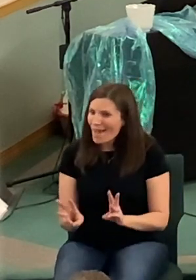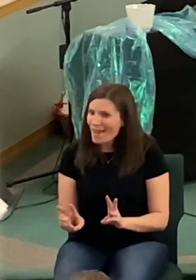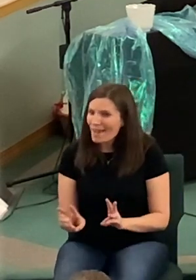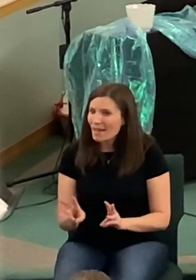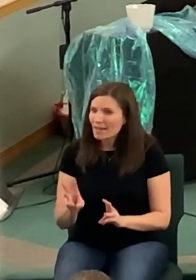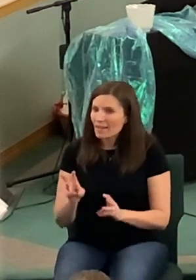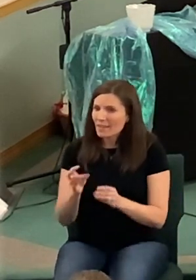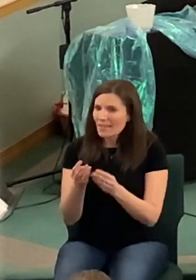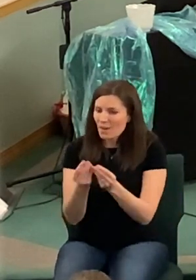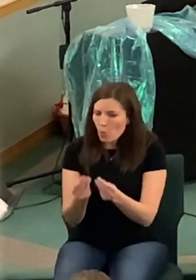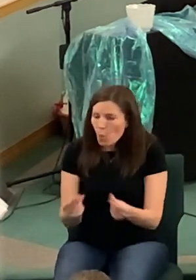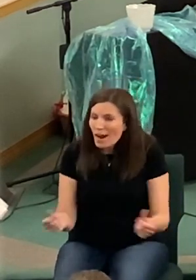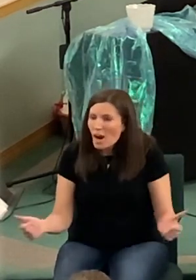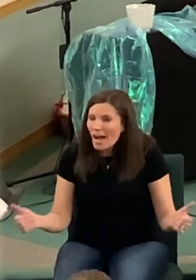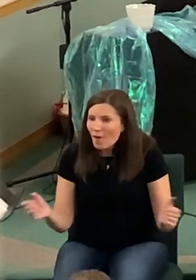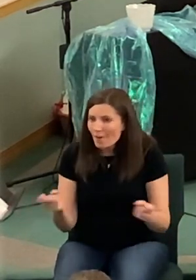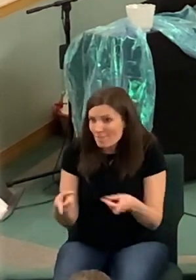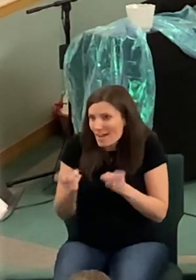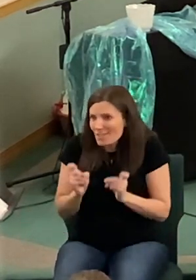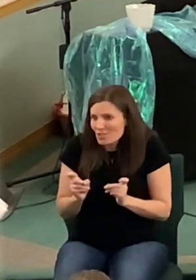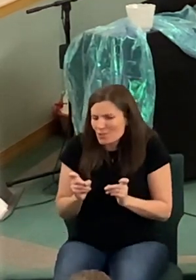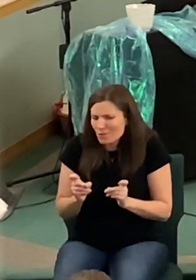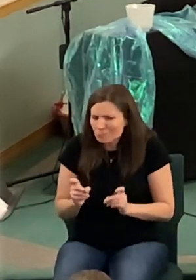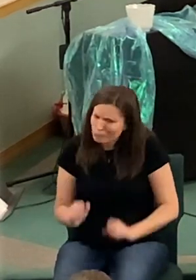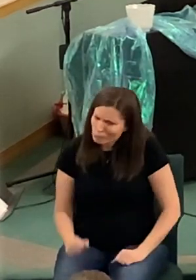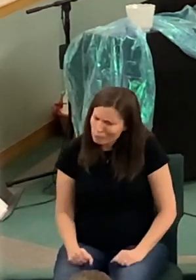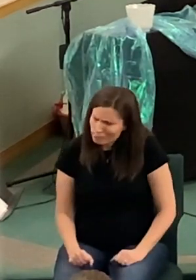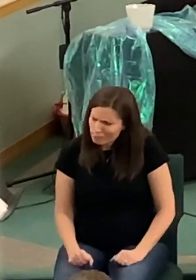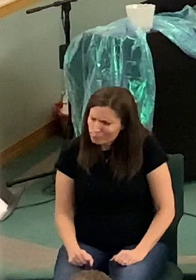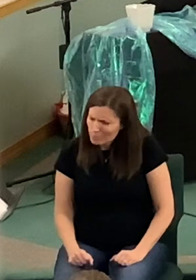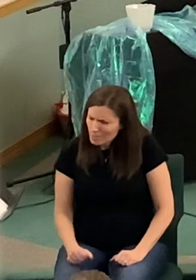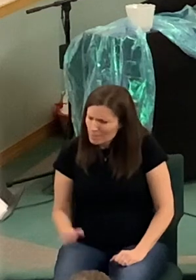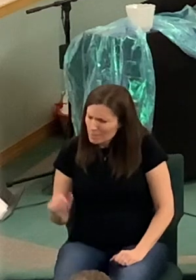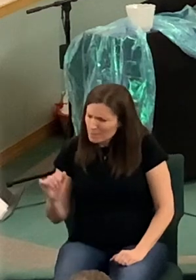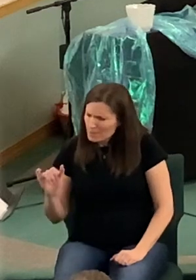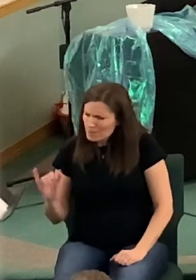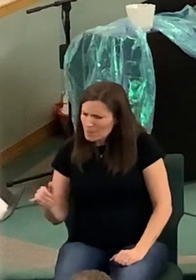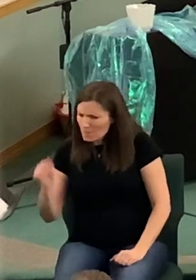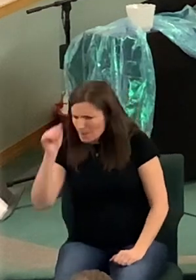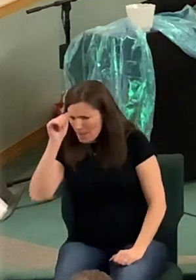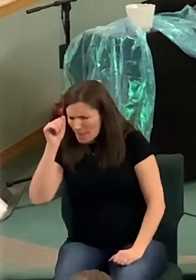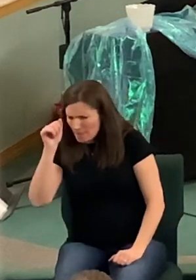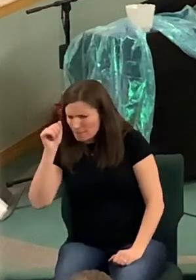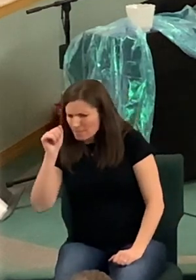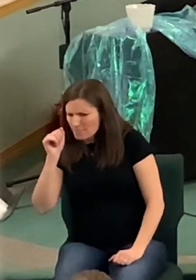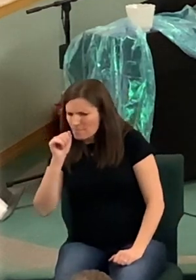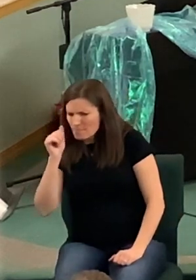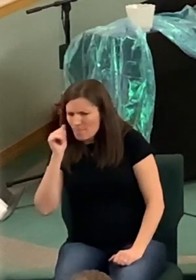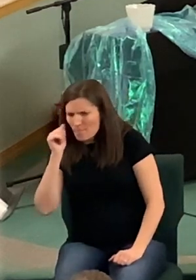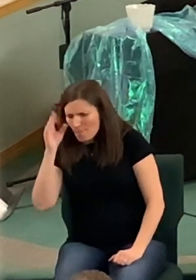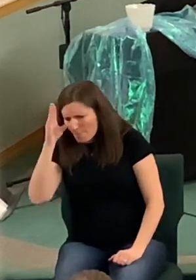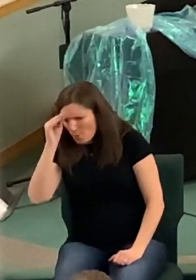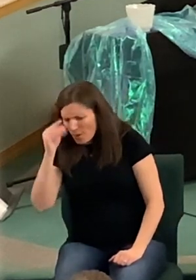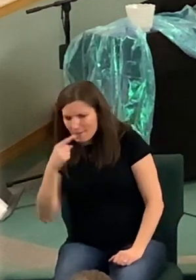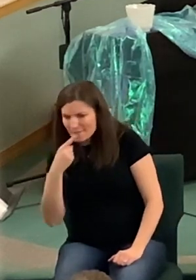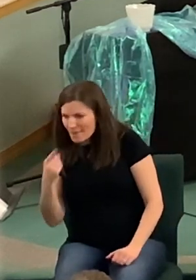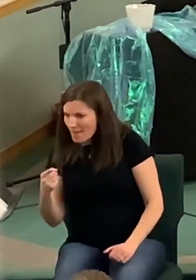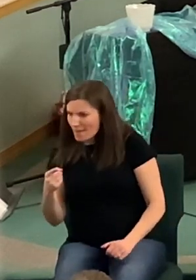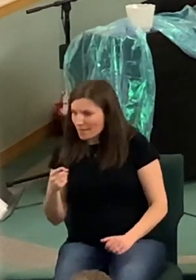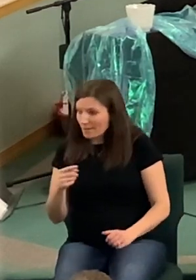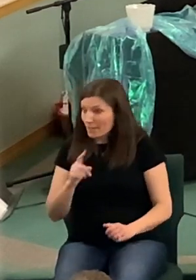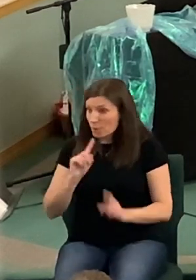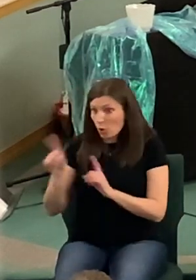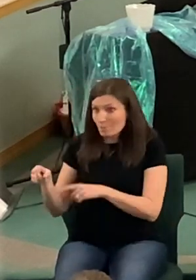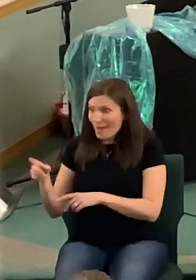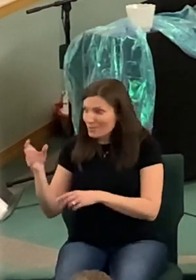out faster." So Harry, as a young man, think that might be a lucrative idea. So he went back to his boss and he said, "I